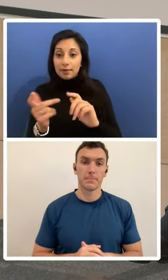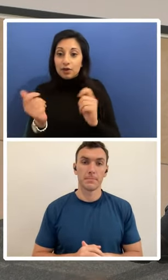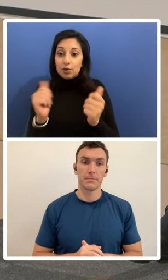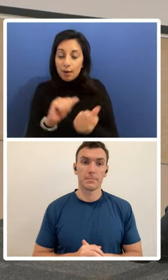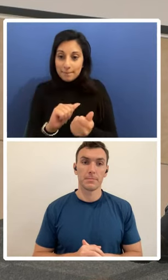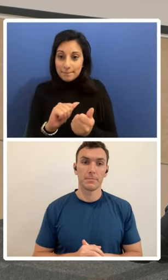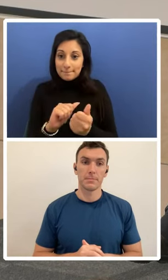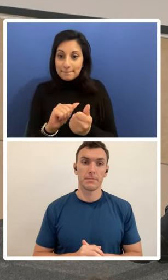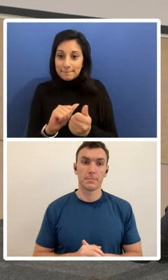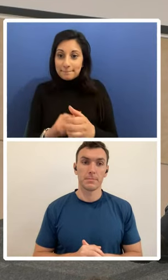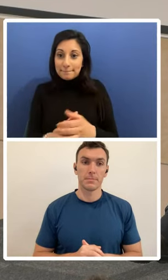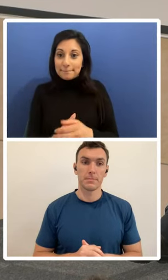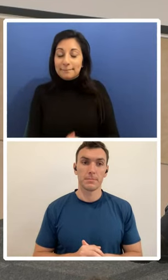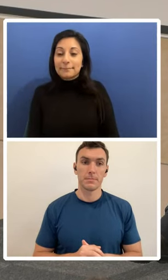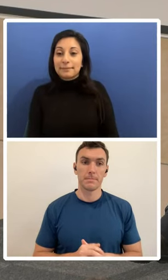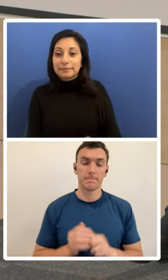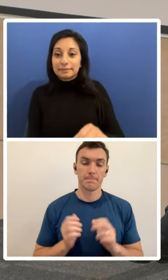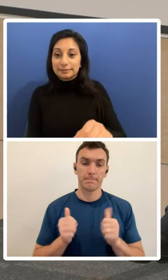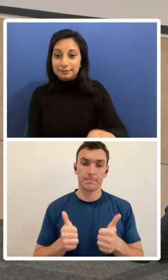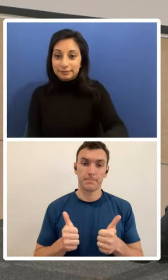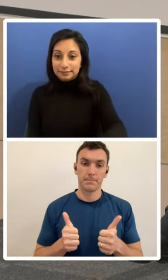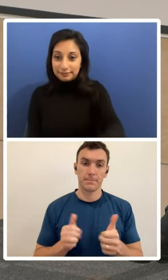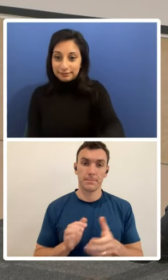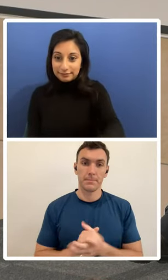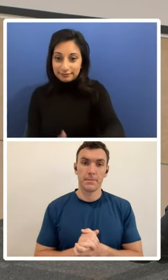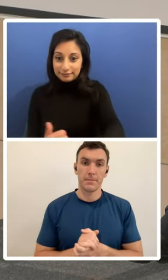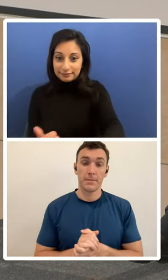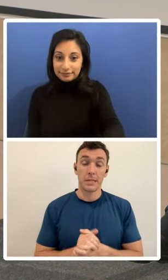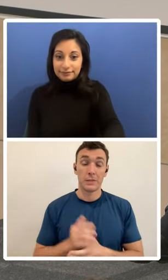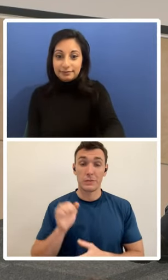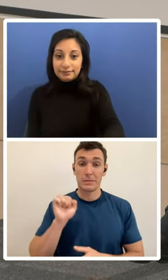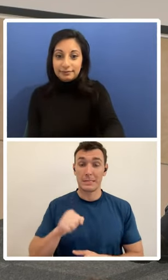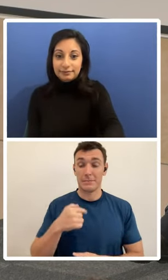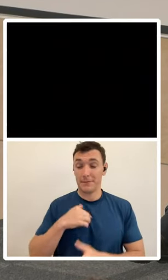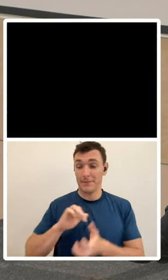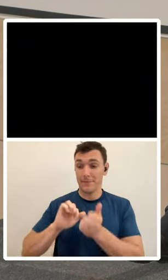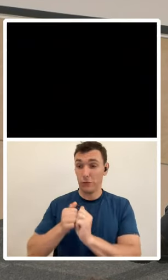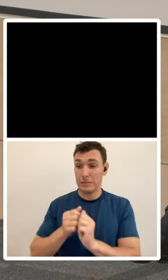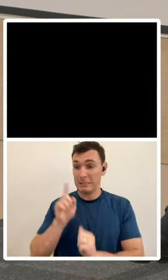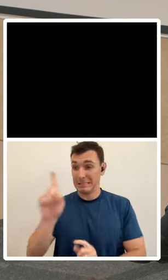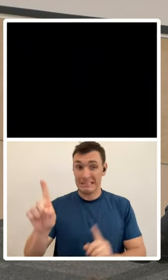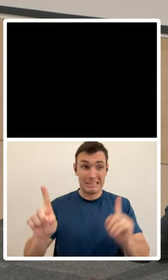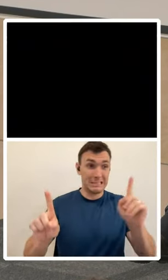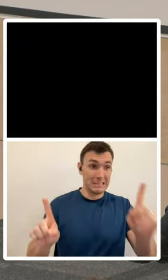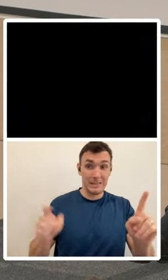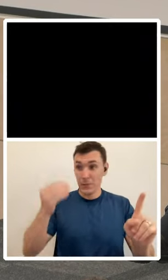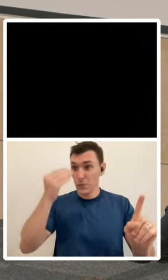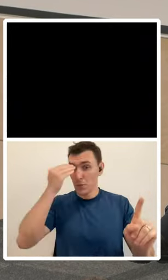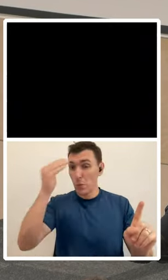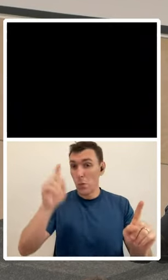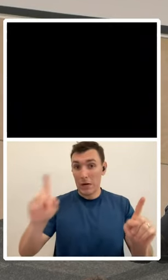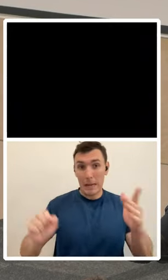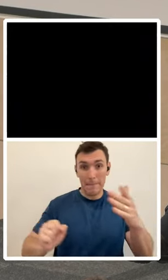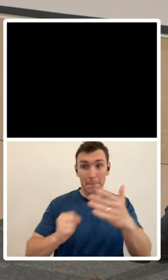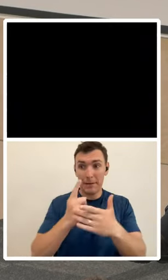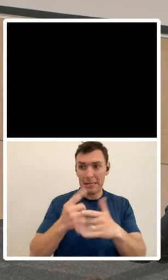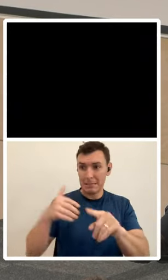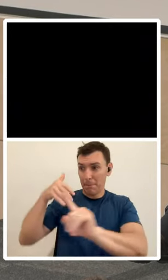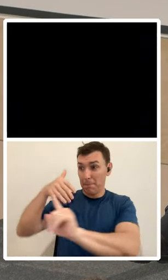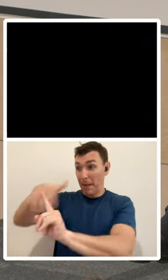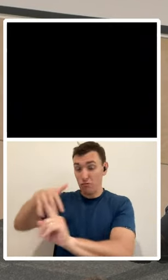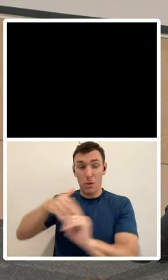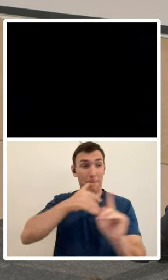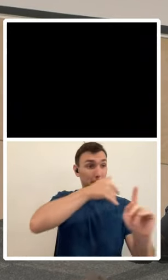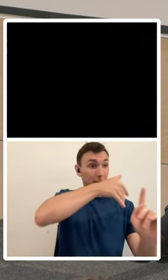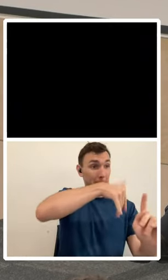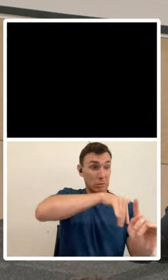I? What have I done wrong? Why can't I get an internship? This guy got an internship. And, you know, this guy's dad is like the Sultan of Dubai or something. You know, he doesn't know that, right? Like,